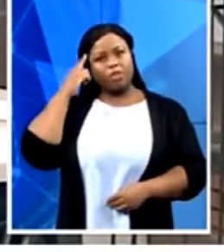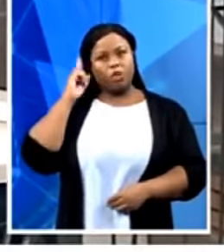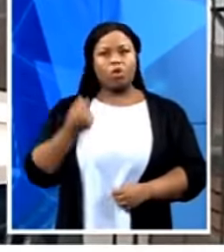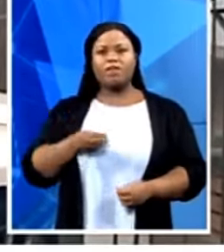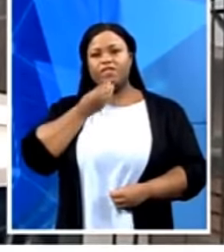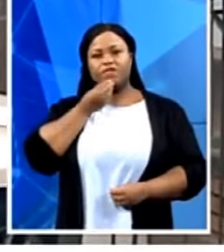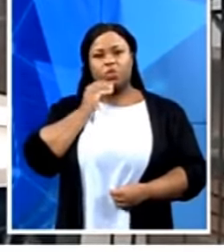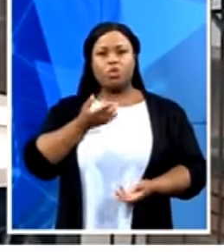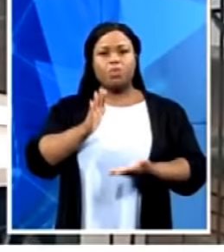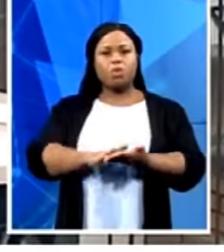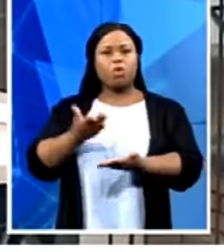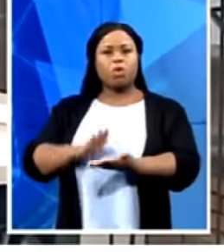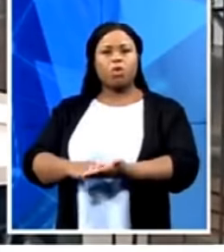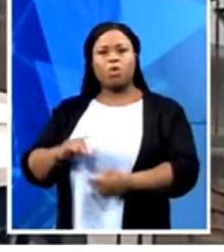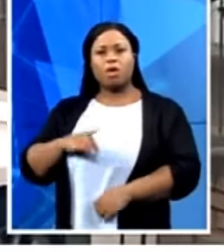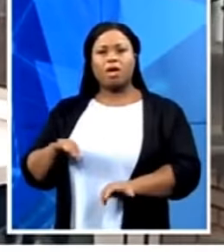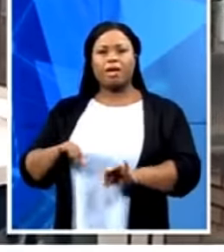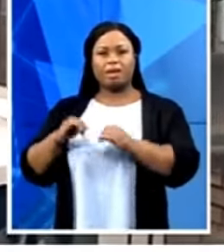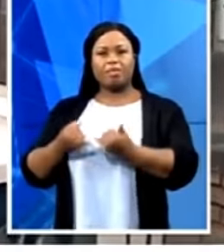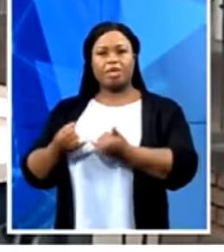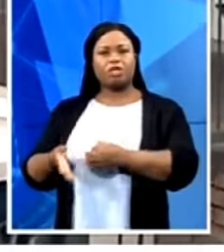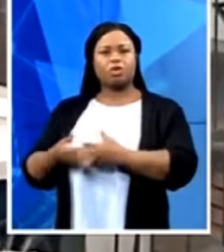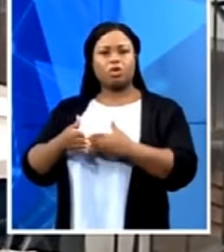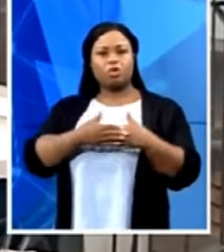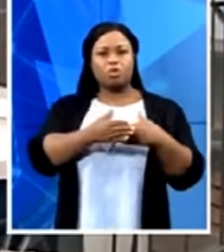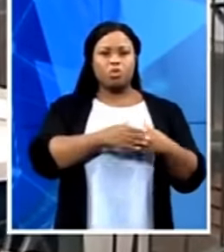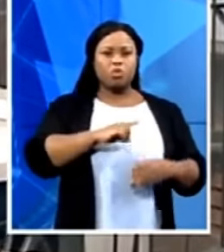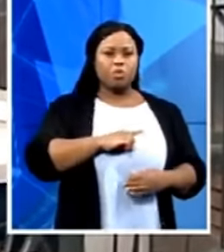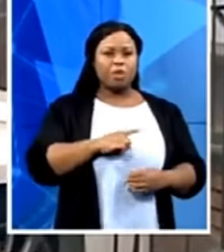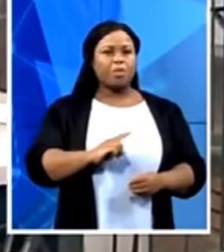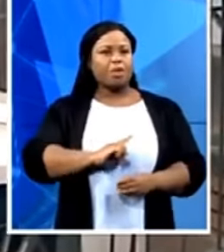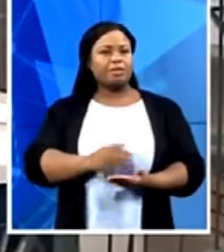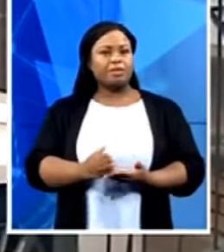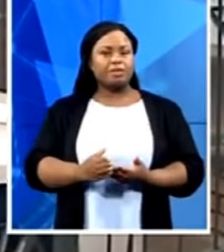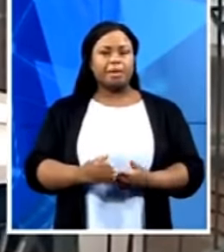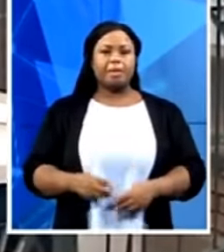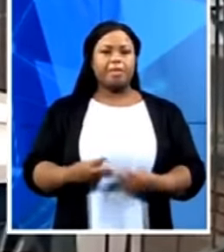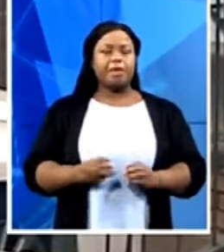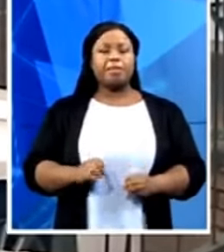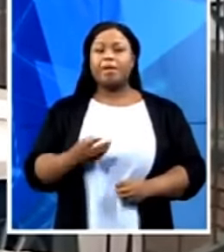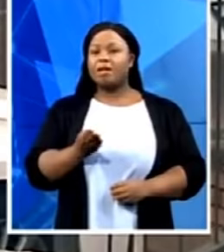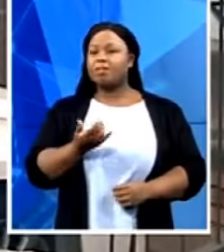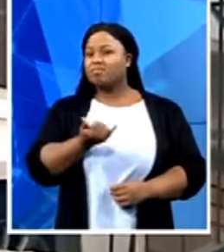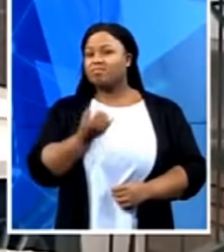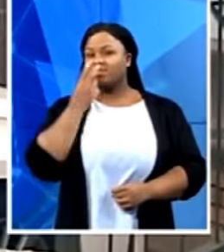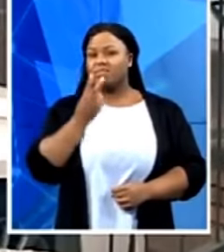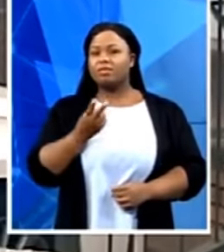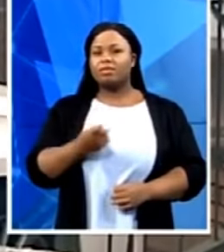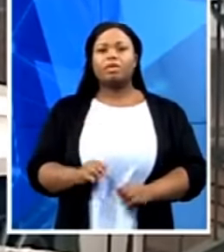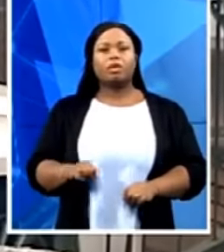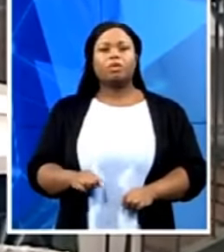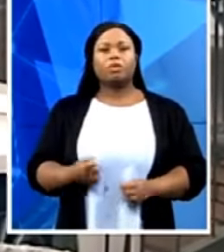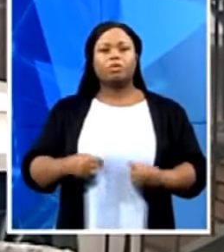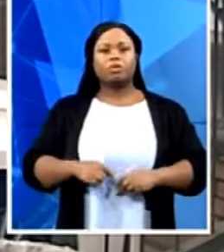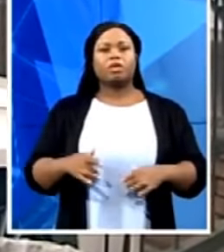some workers are actually not essential services. But as you mentioned in the intro, we're coming to you from Spa at the